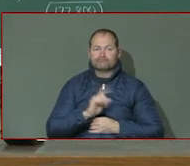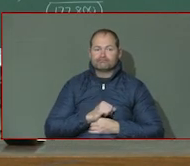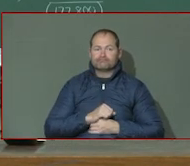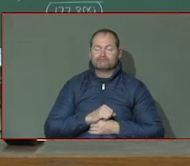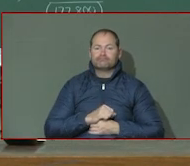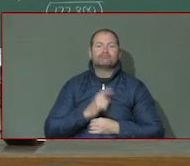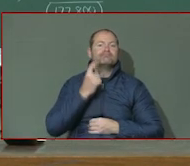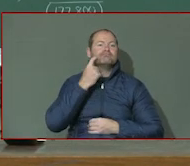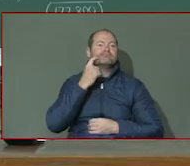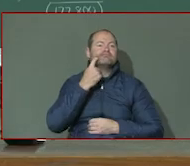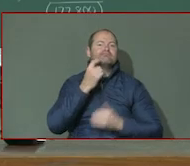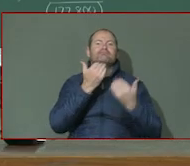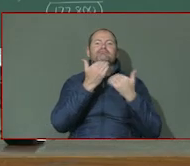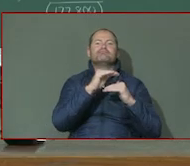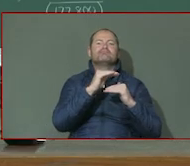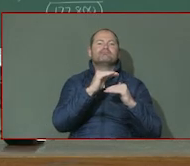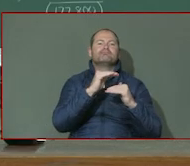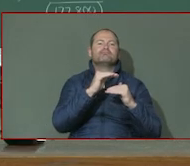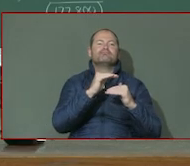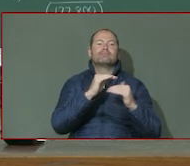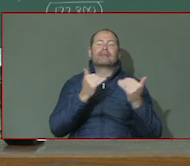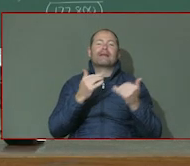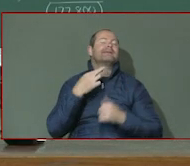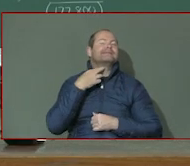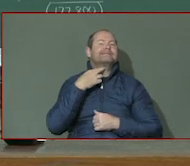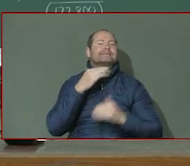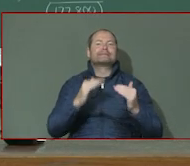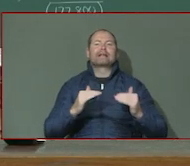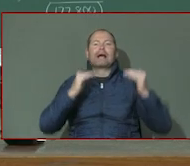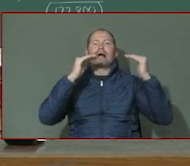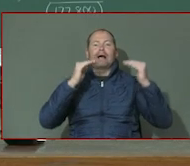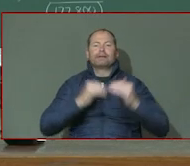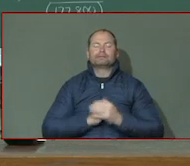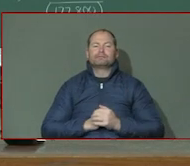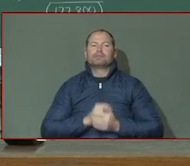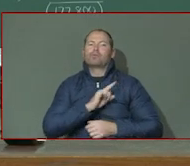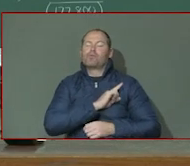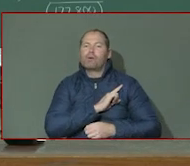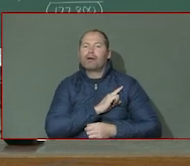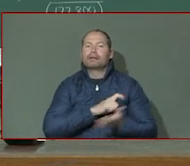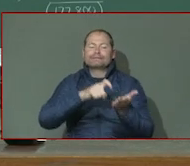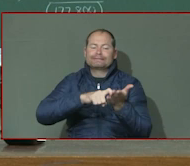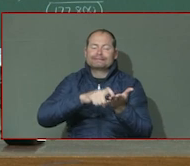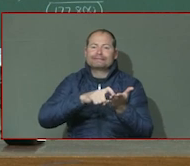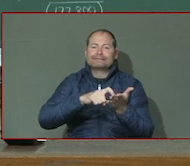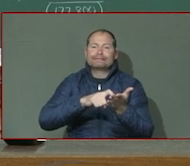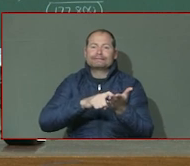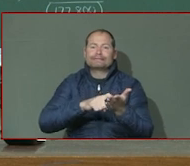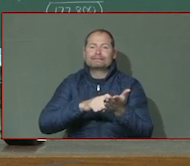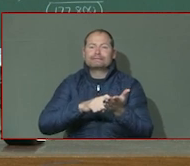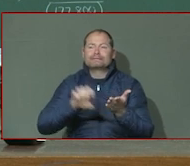Candy Limited has a high risk because their debt is more than their